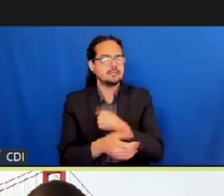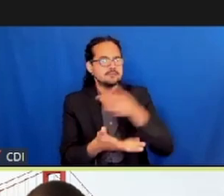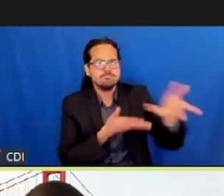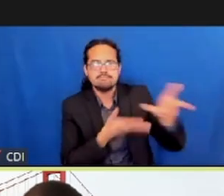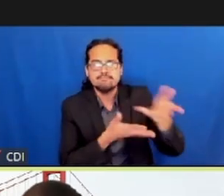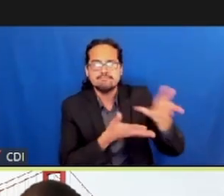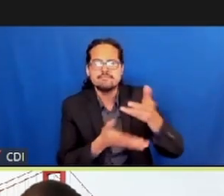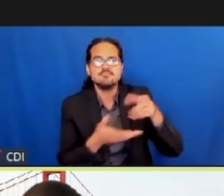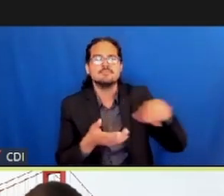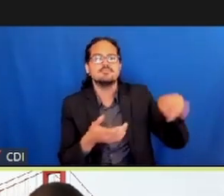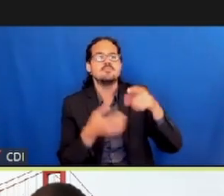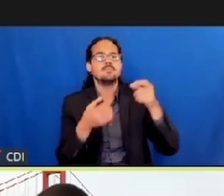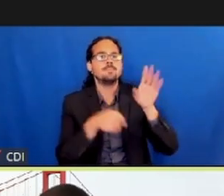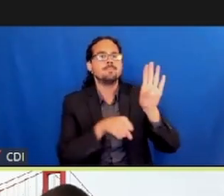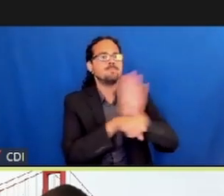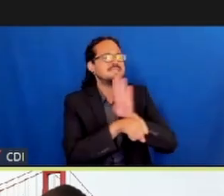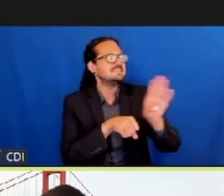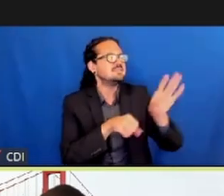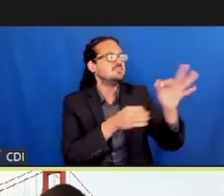Next slide, please.